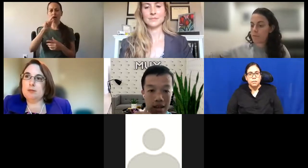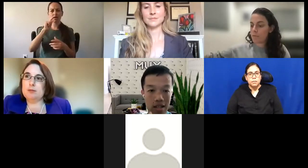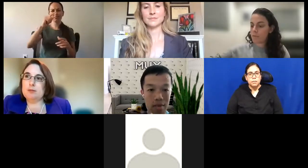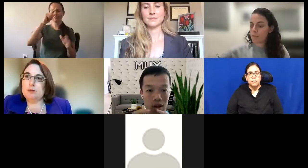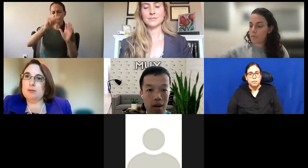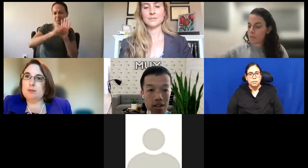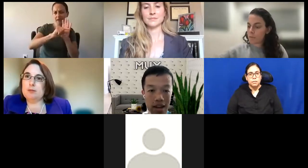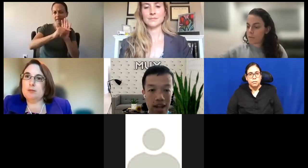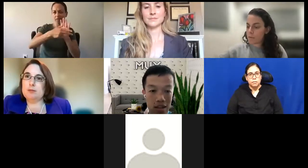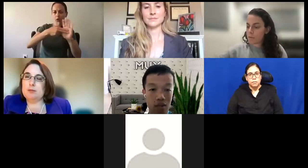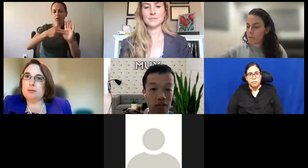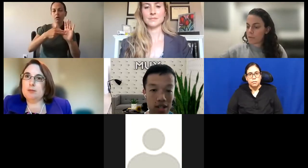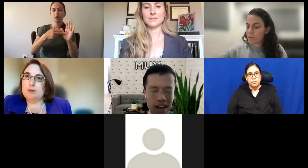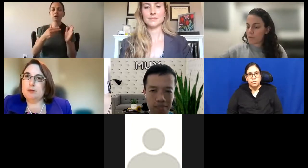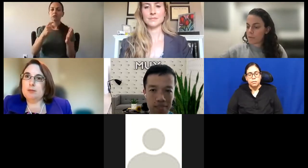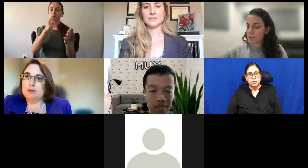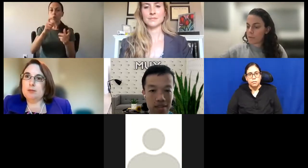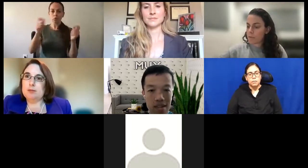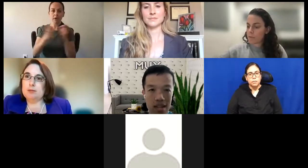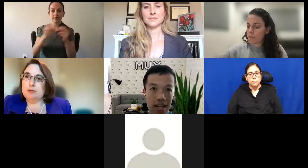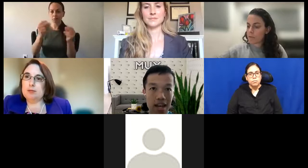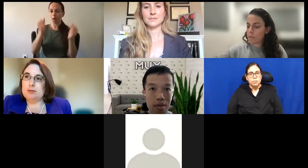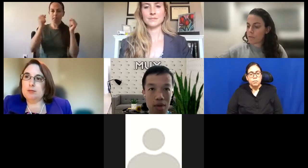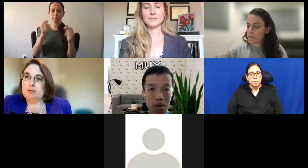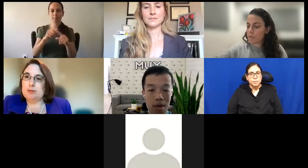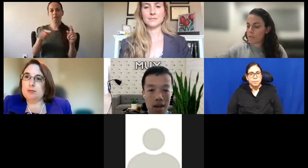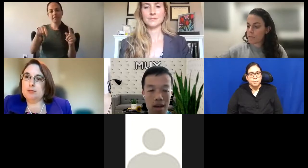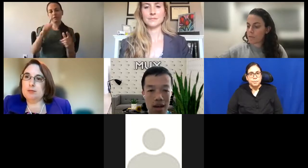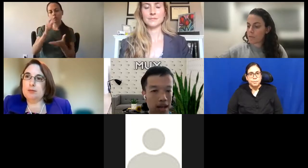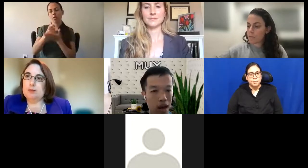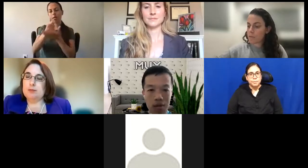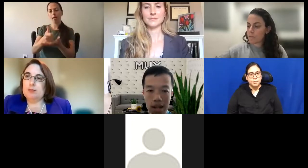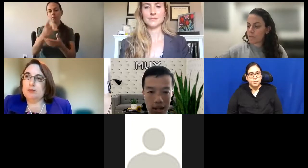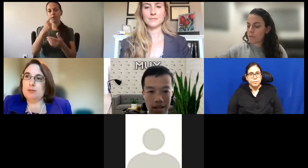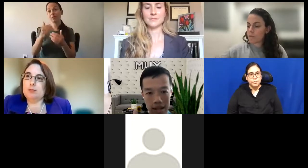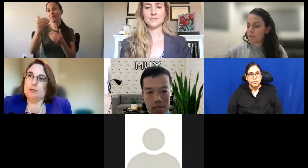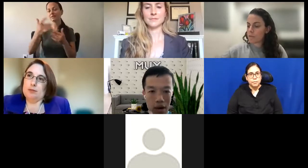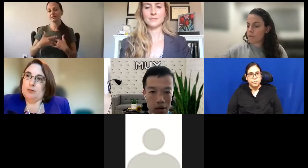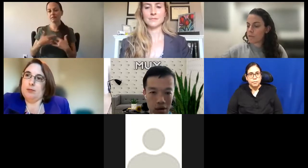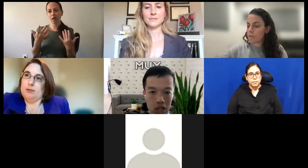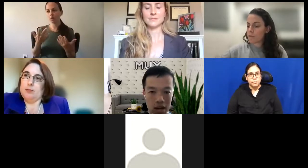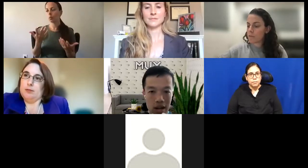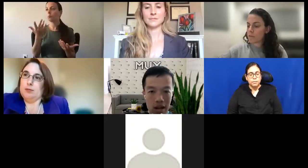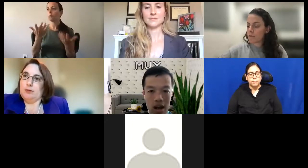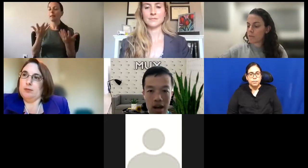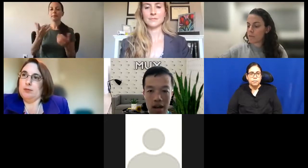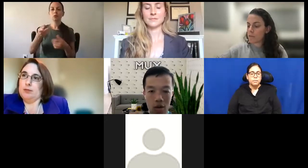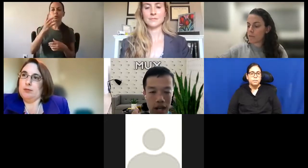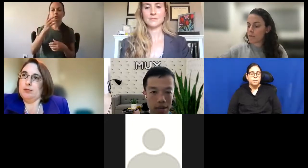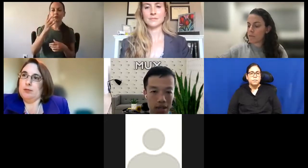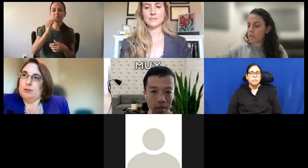attending a disability awareness event like this for the first time, the next time you encounter like a slight